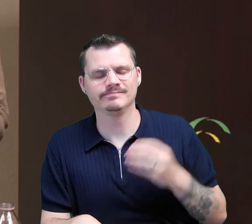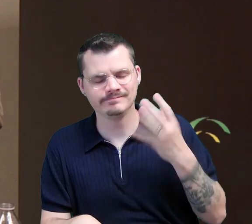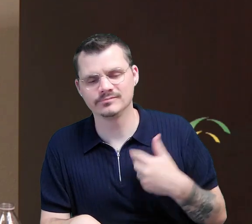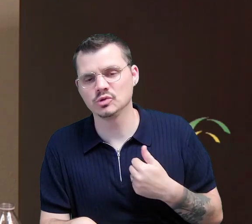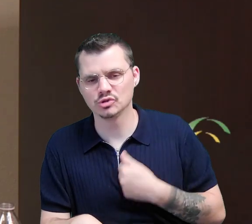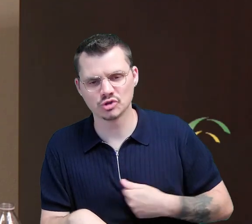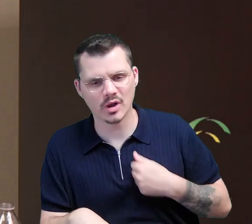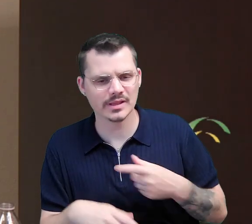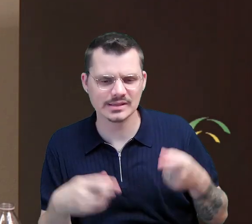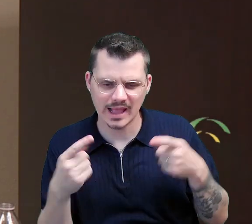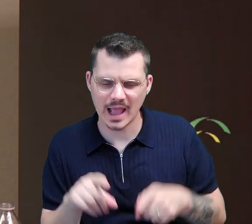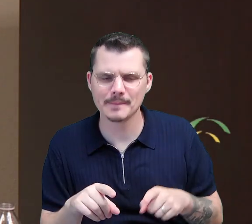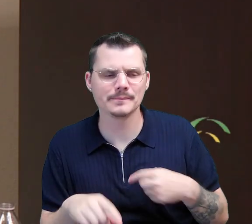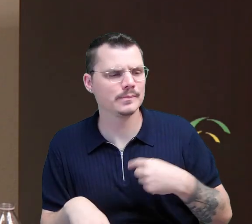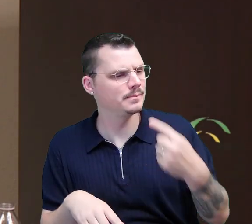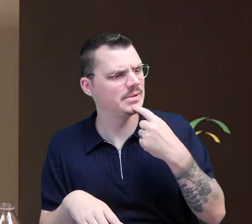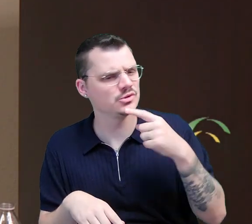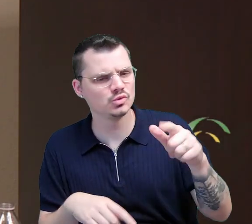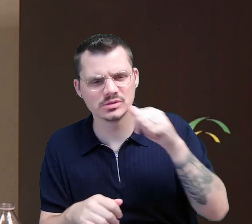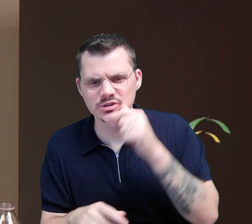so sorry this happened. We miss you, sister.